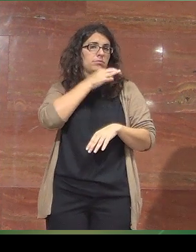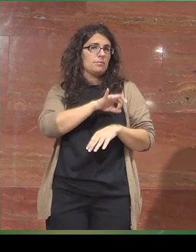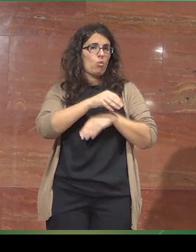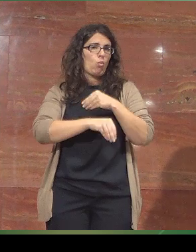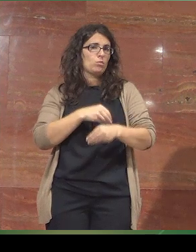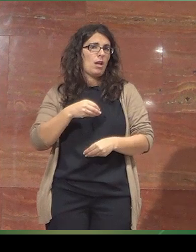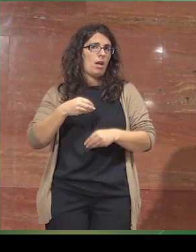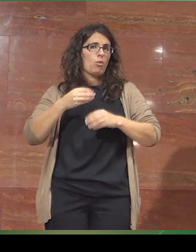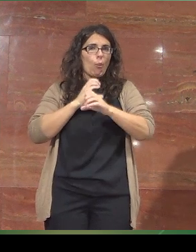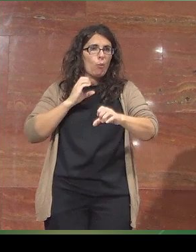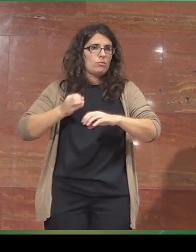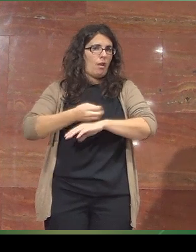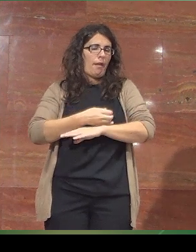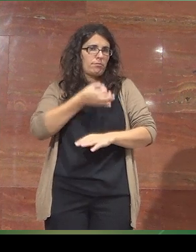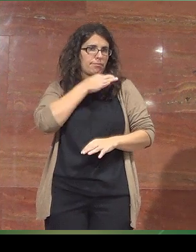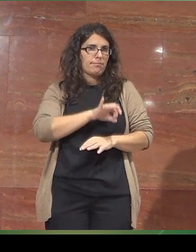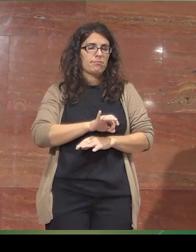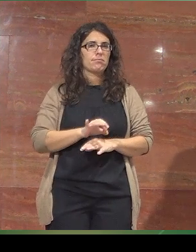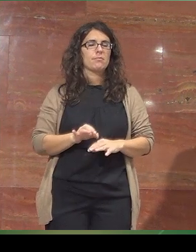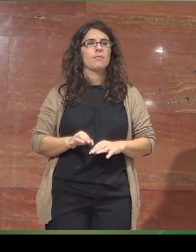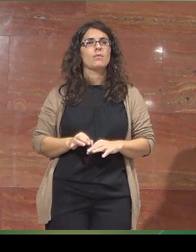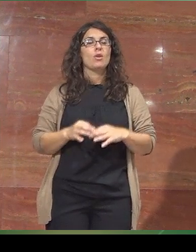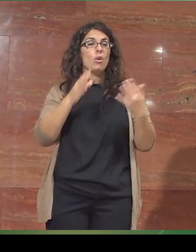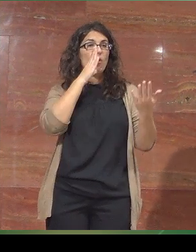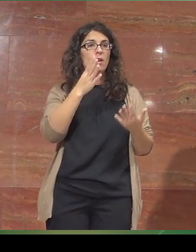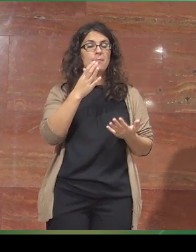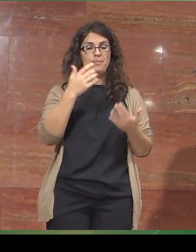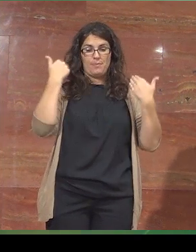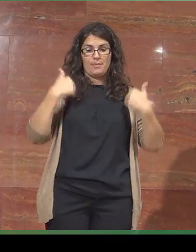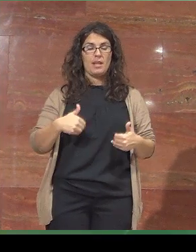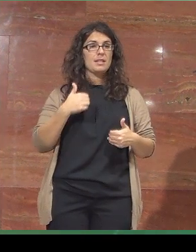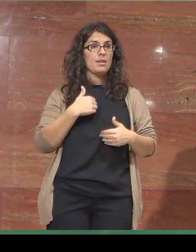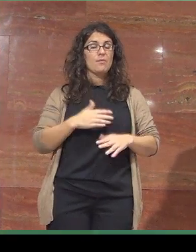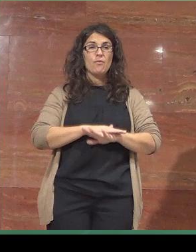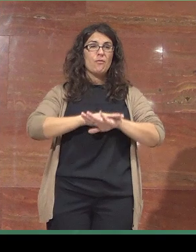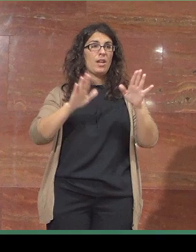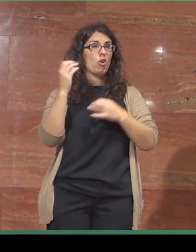whole lifestyle begins to be affected because you can no longer be independent.